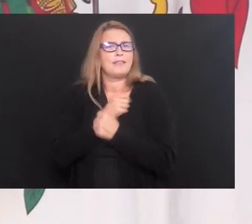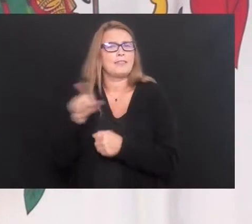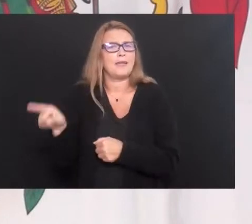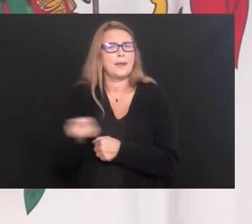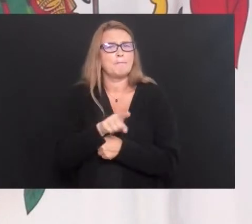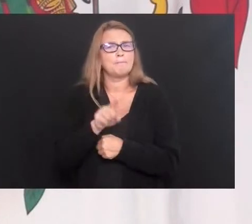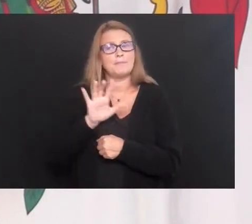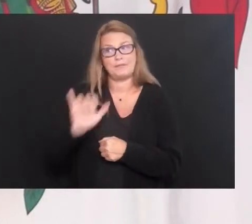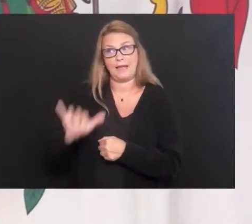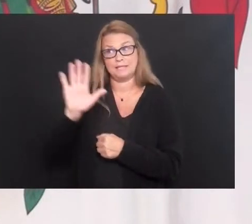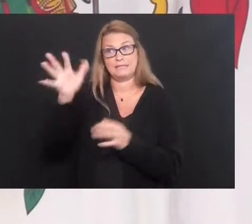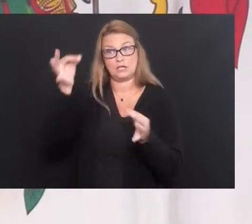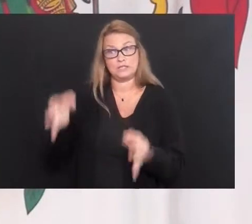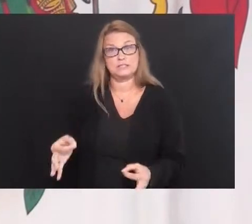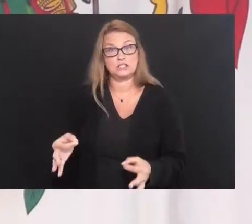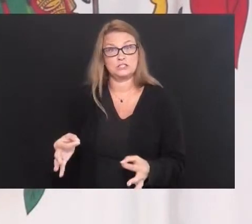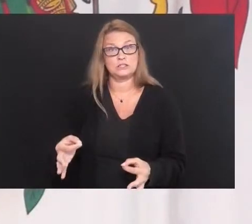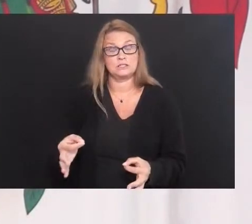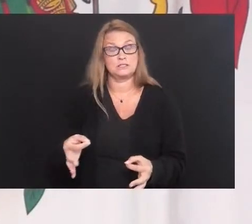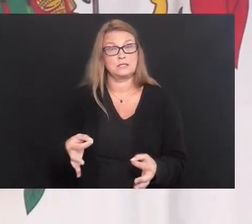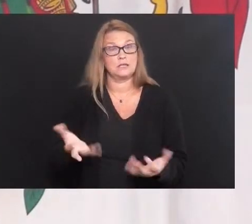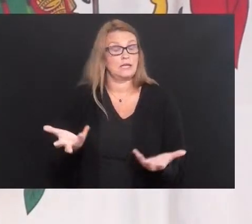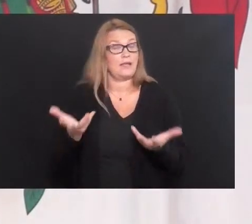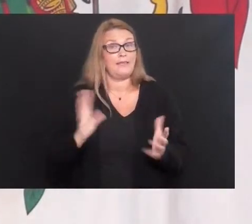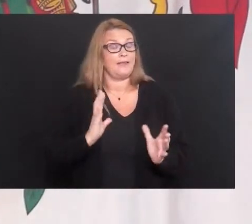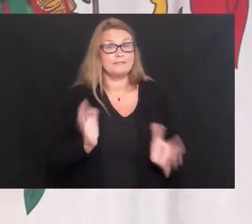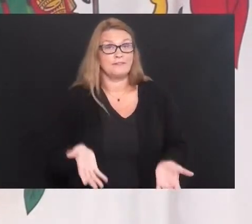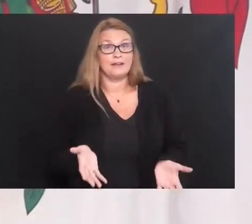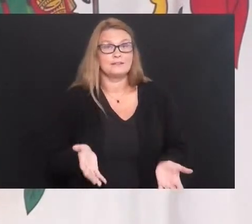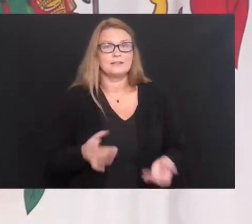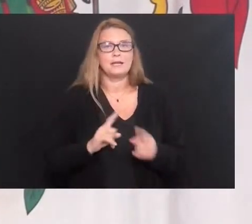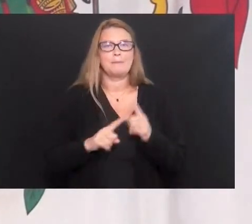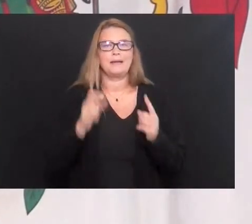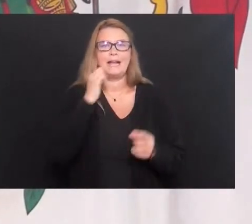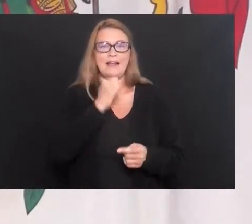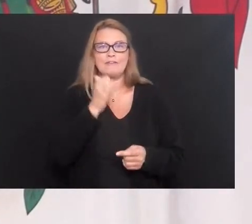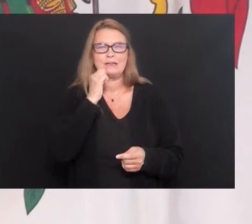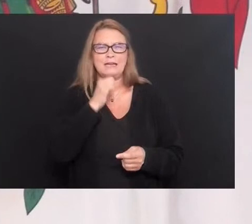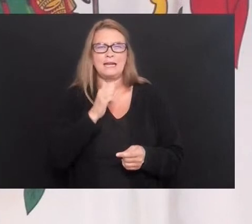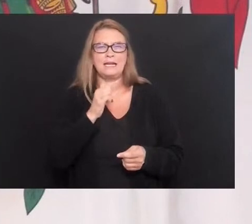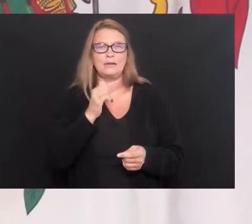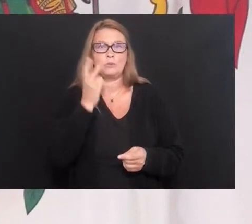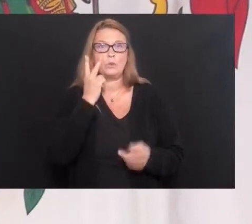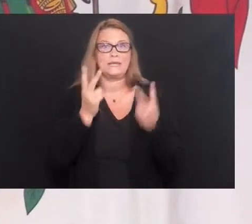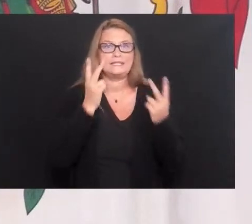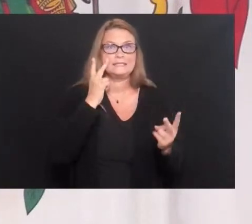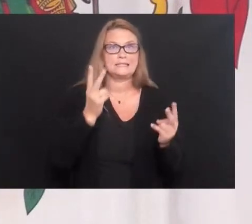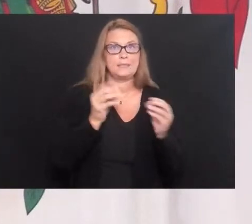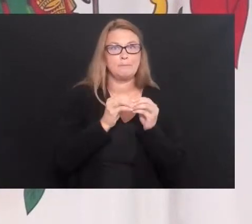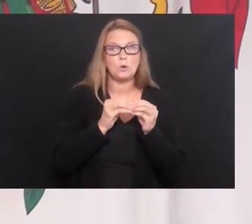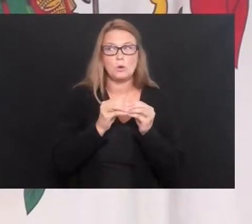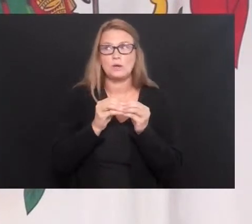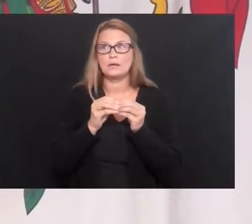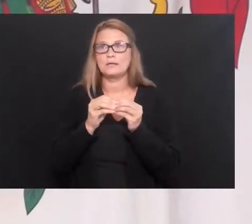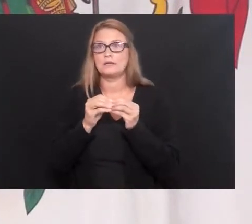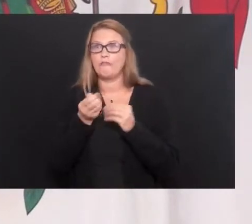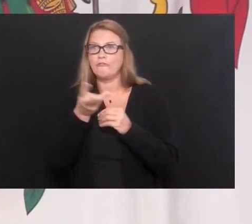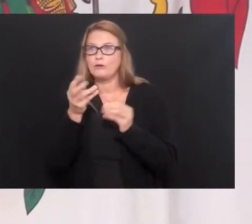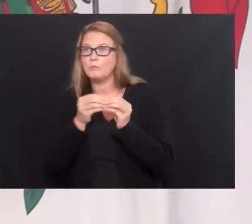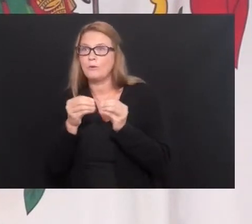their decision. And we're good with it. But every single day we get more. Every single day we get a few